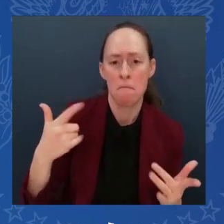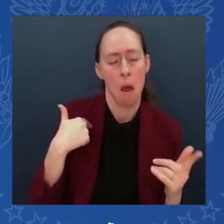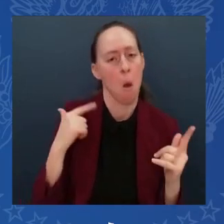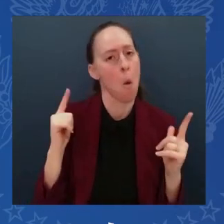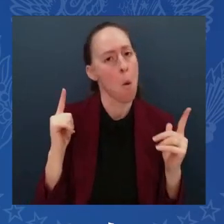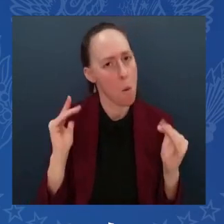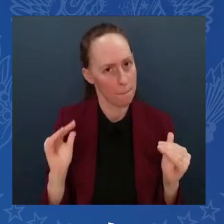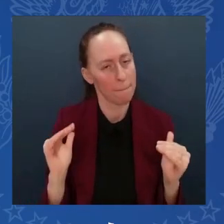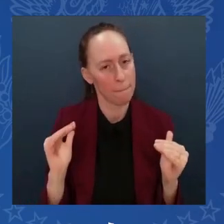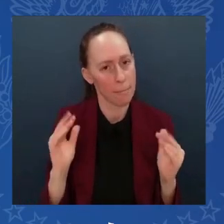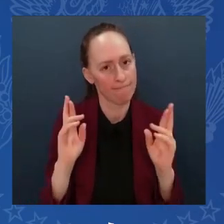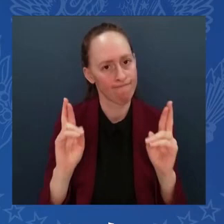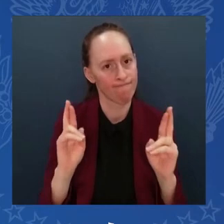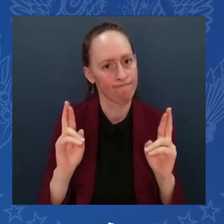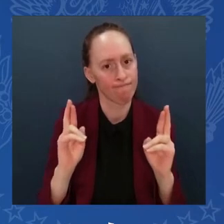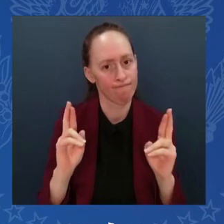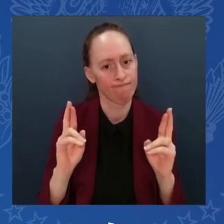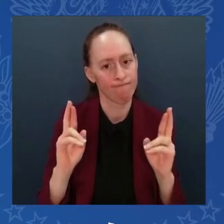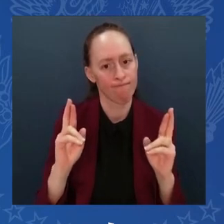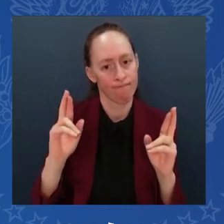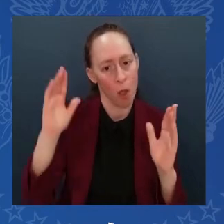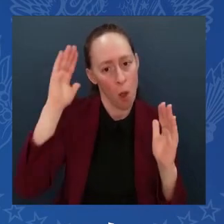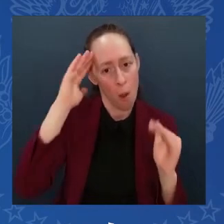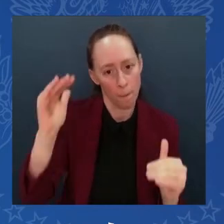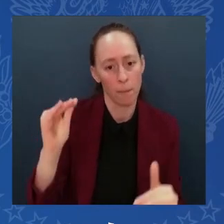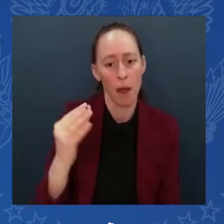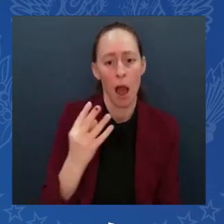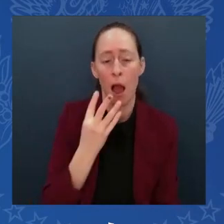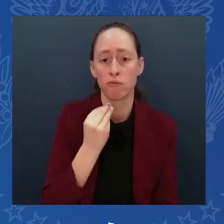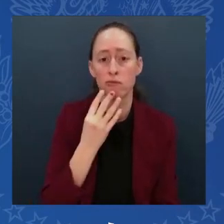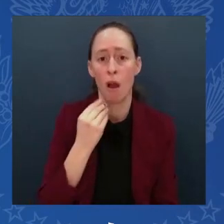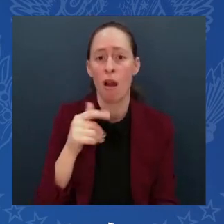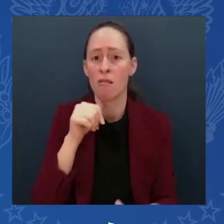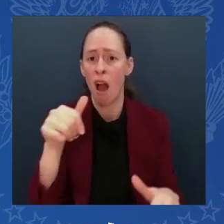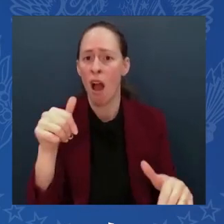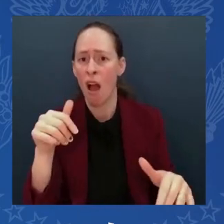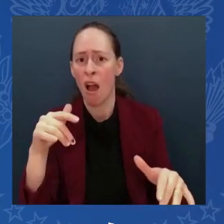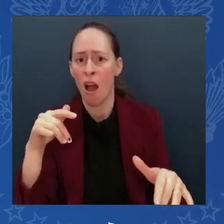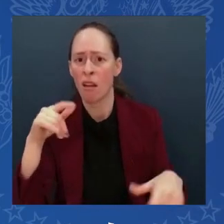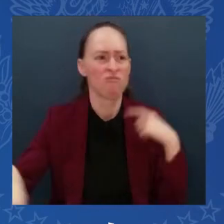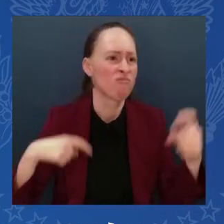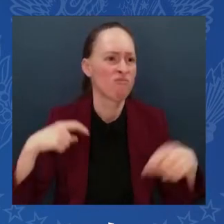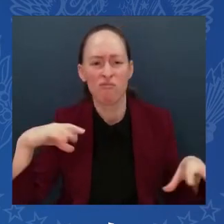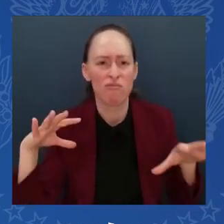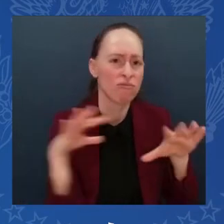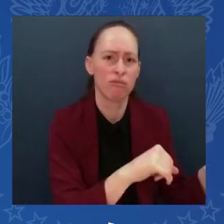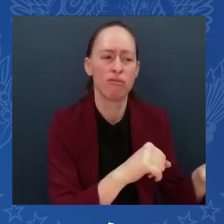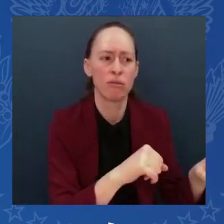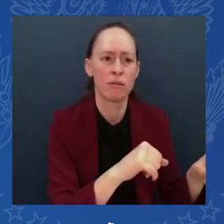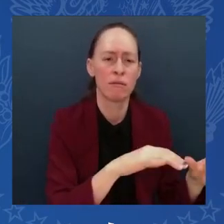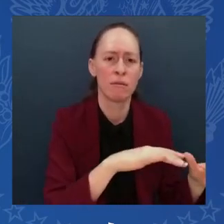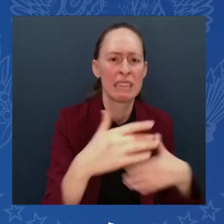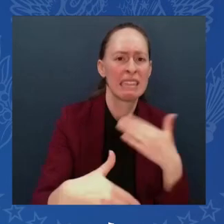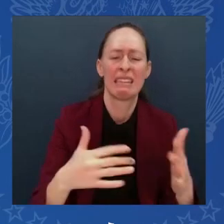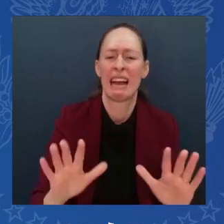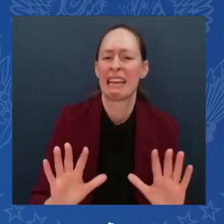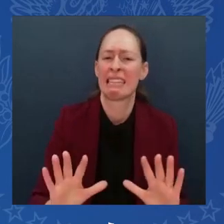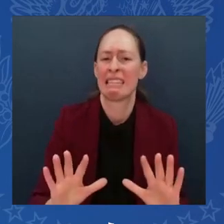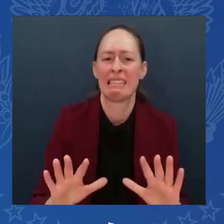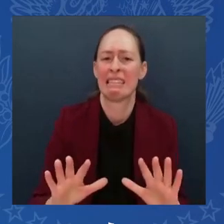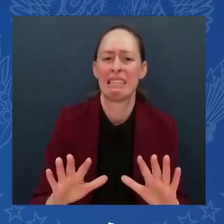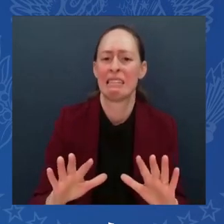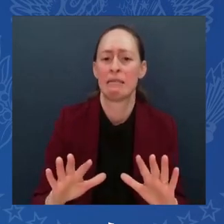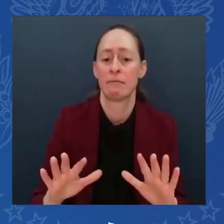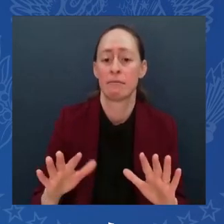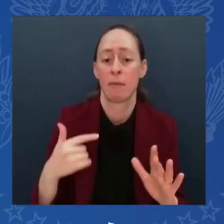will not make any massive land invasion in the meantime. So it's my expectation that's not going to happen. There has